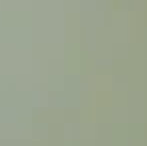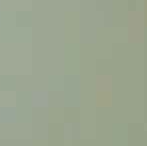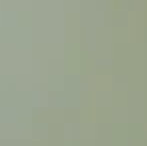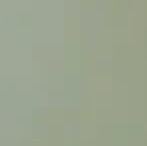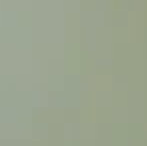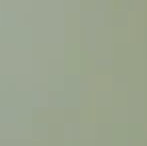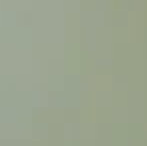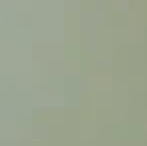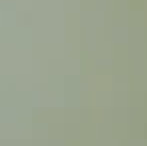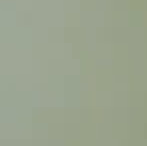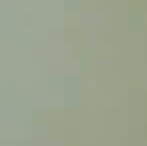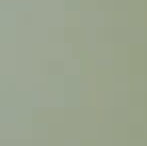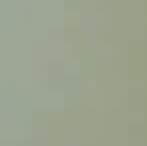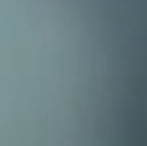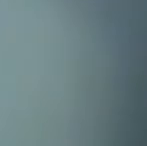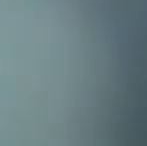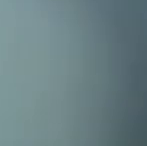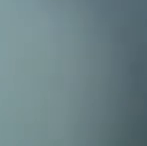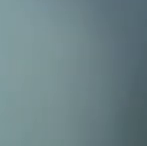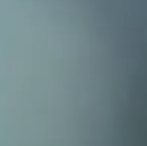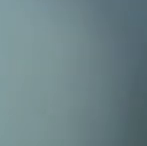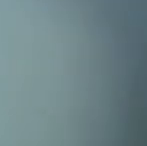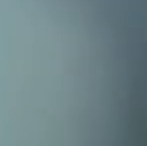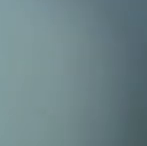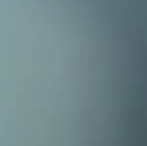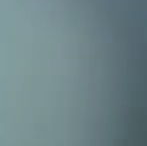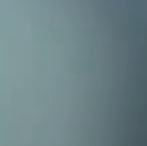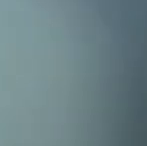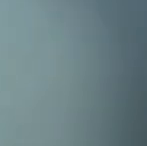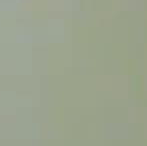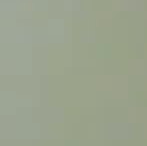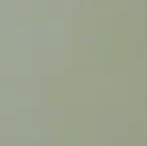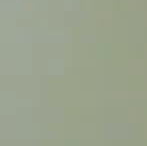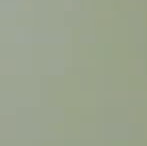No problem. Yeah. Thank you, Sarah. And thank you so much, everyone, for participating.